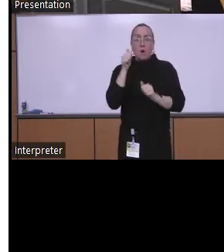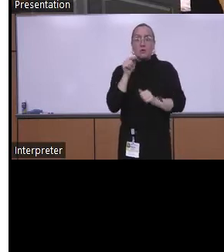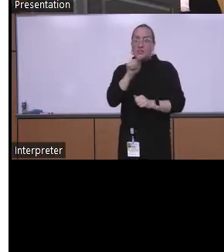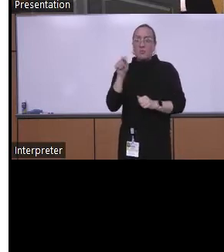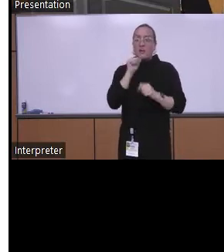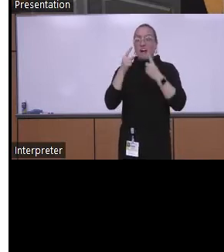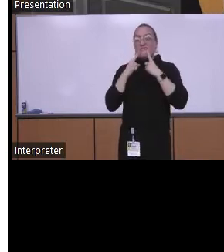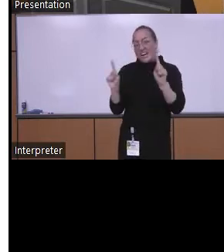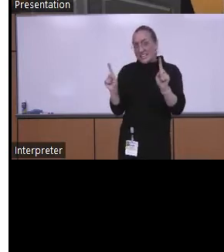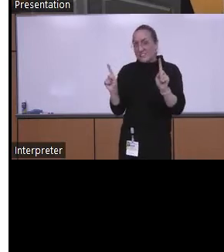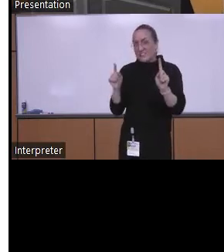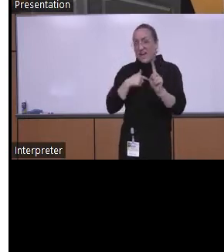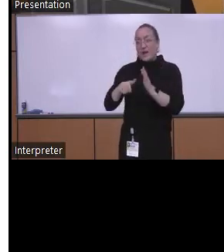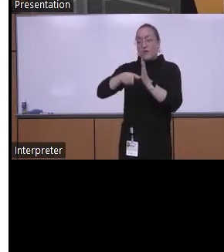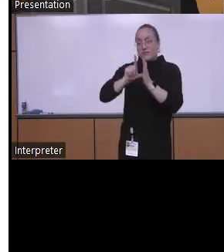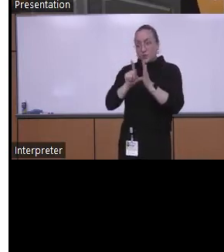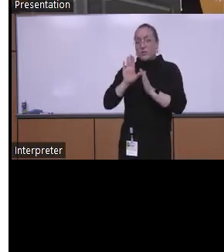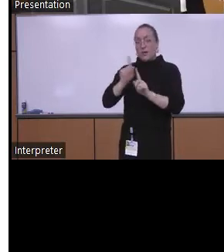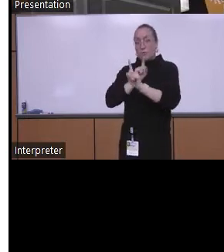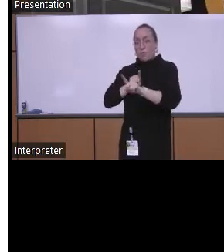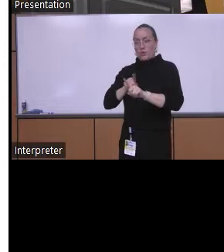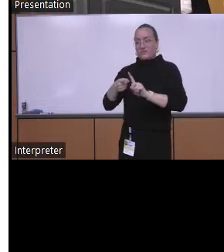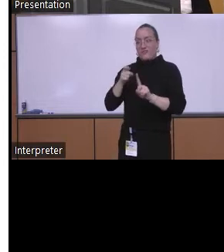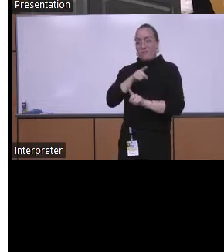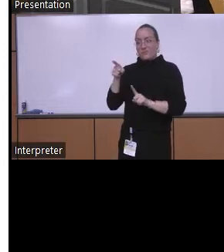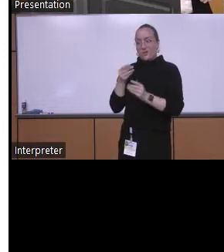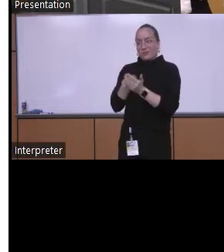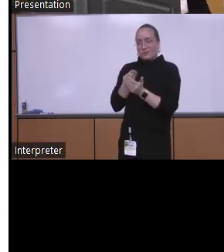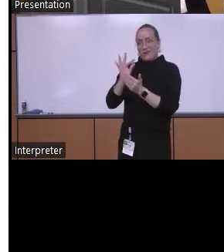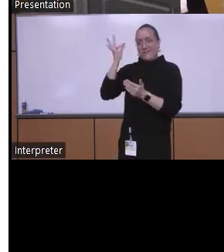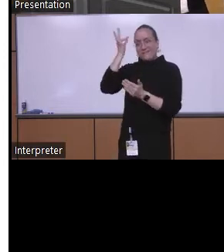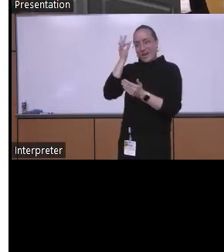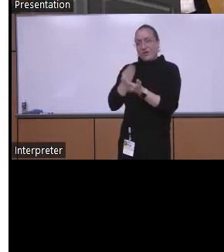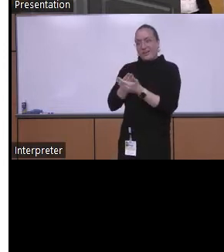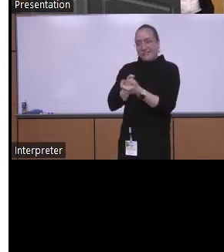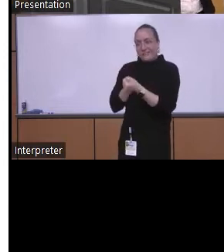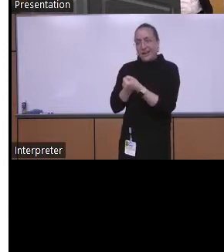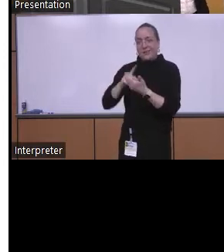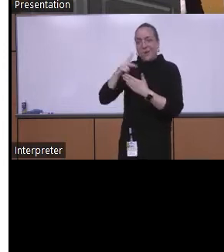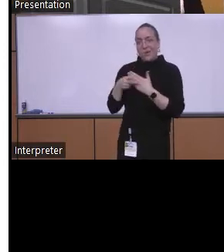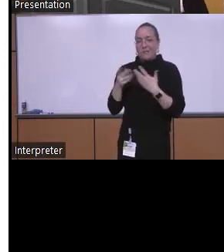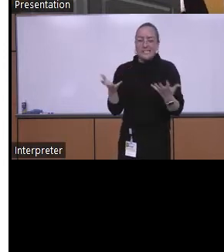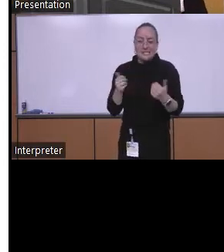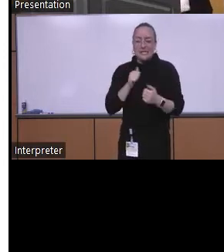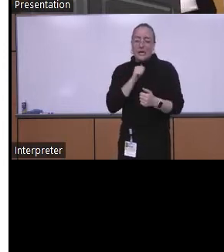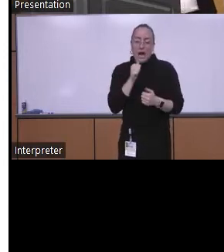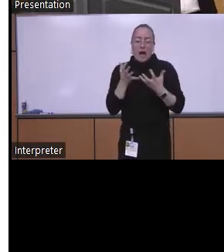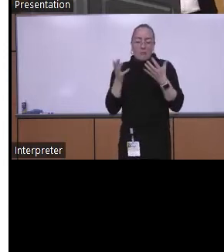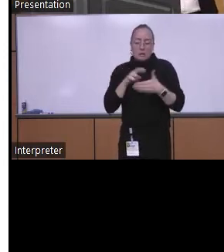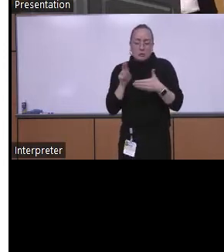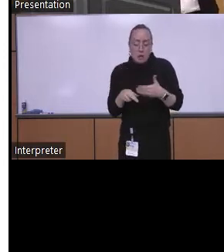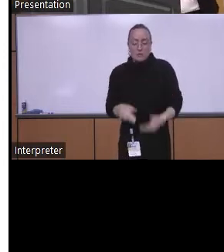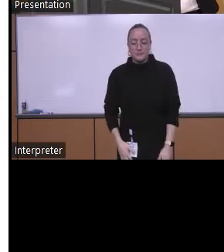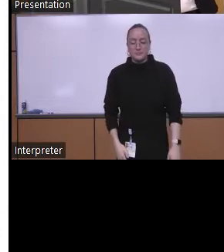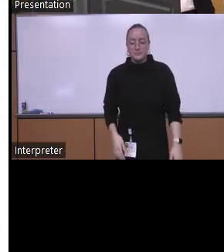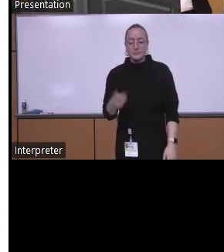particularly effective. I reviewed many of the reports that they submitted afterwards, and not much to that. With Mondale's support,